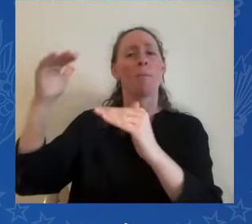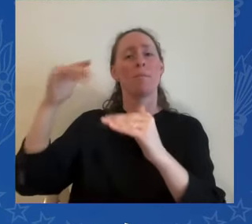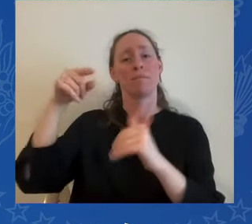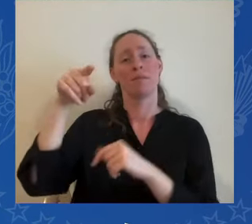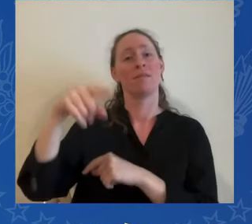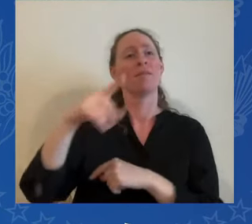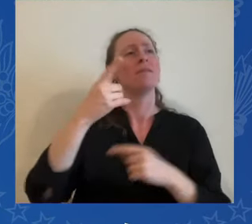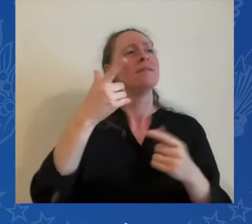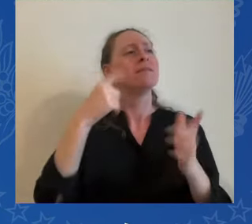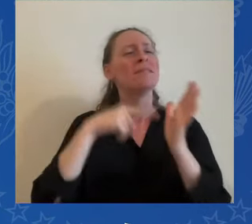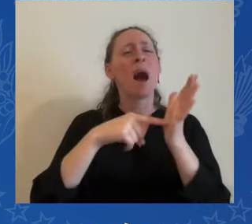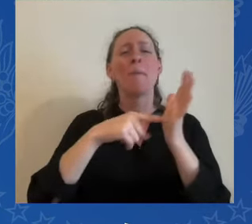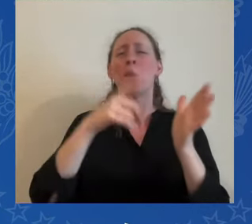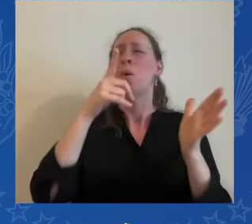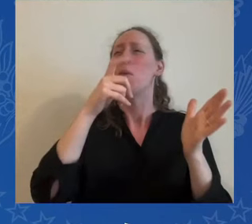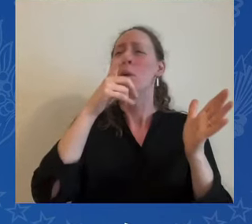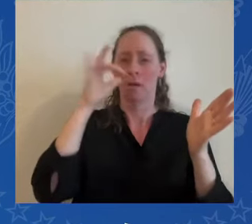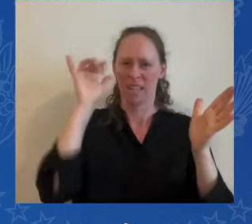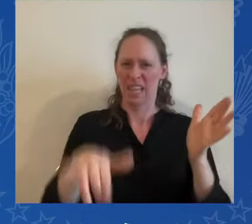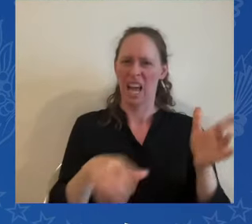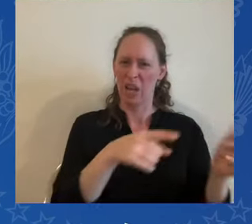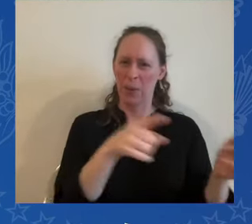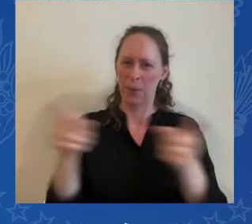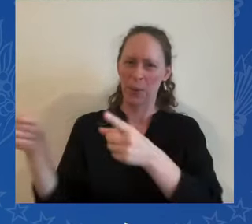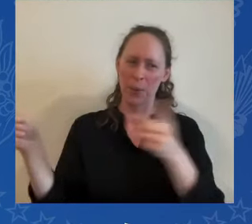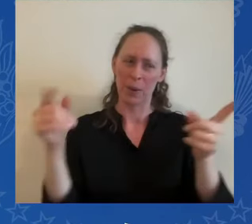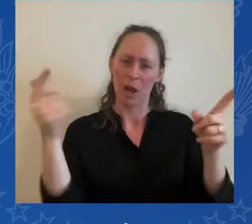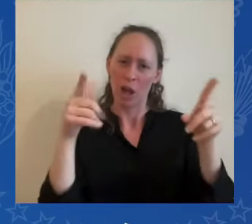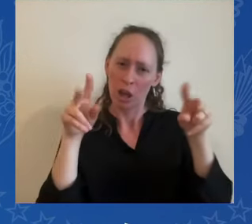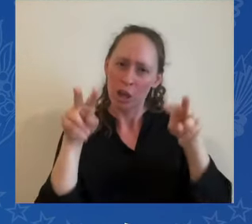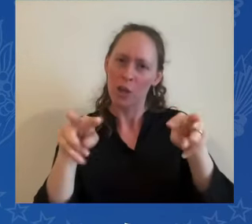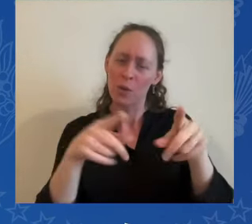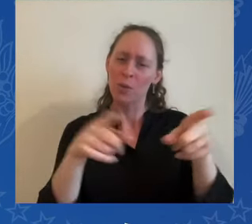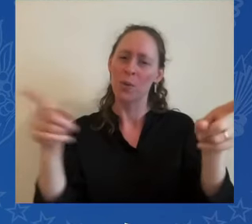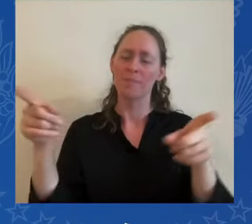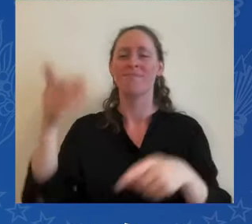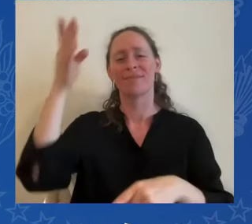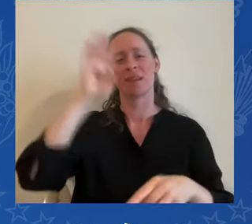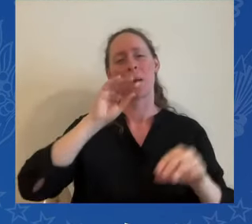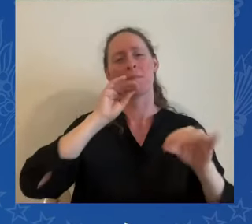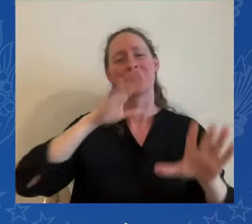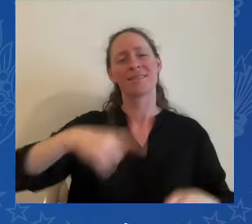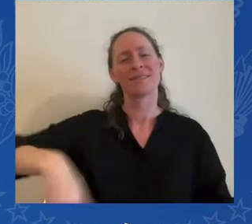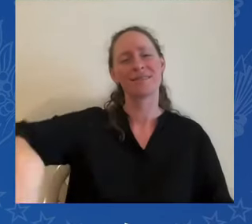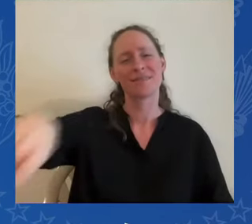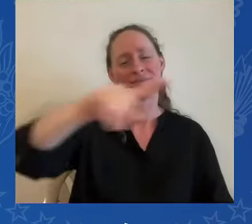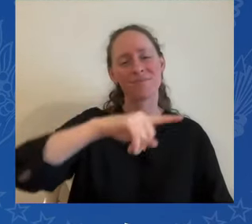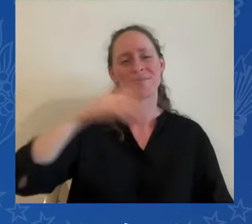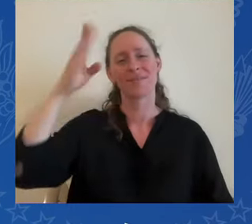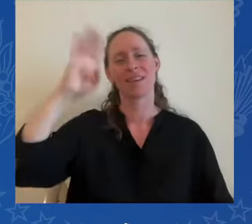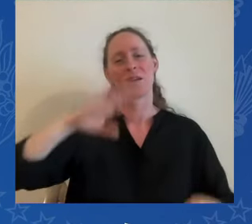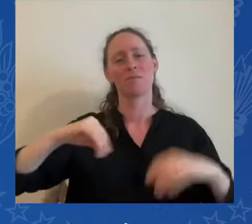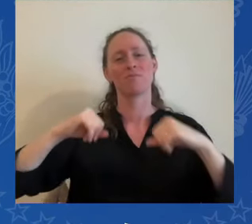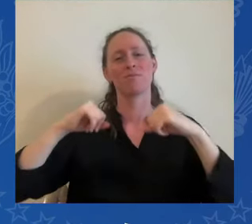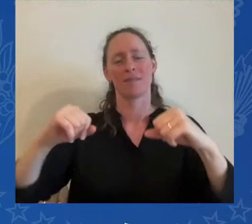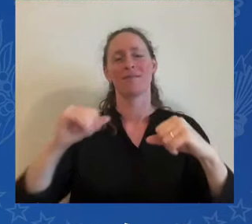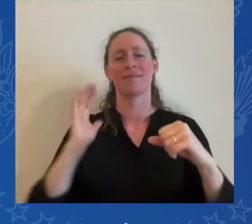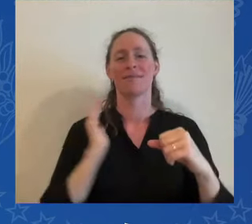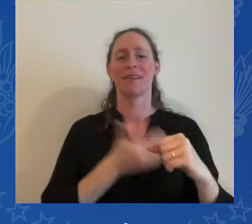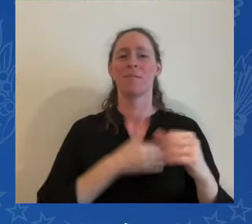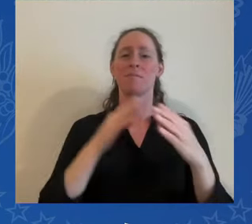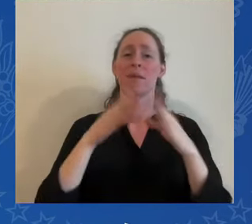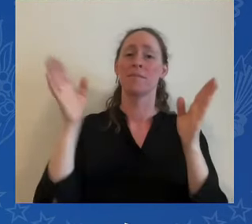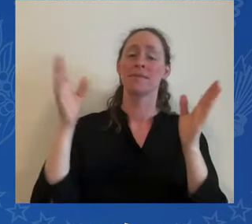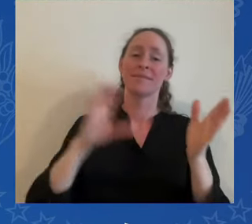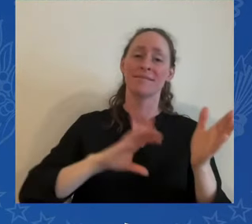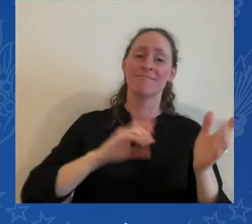Americans. And God bless you all. May God protect public safety officers and their families. It's now my honor to